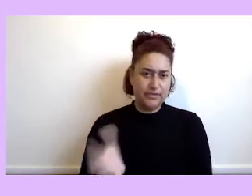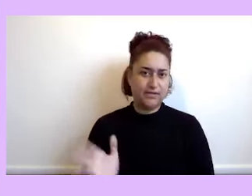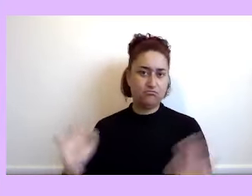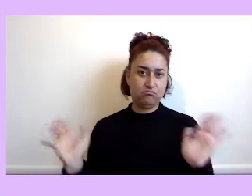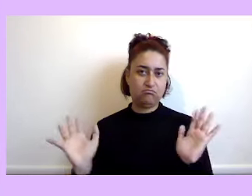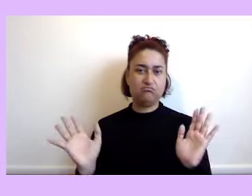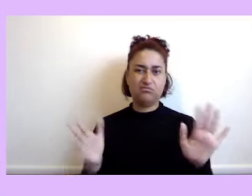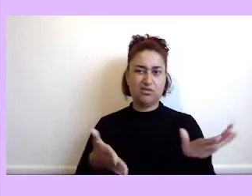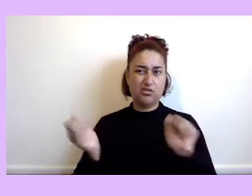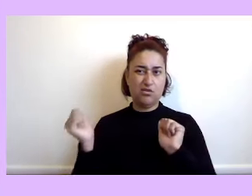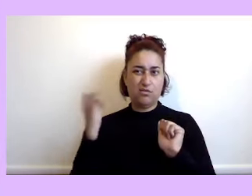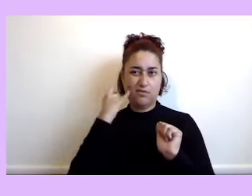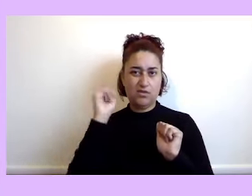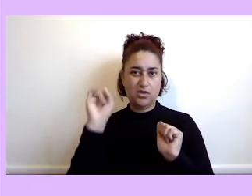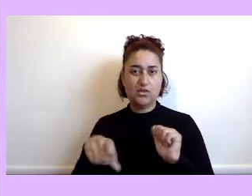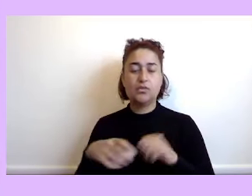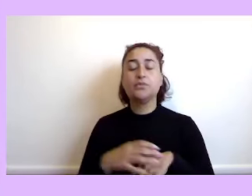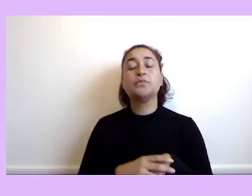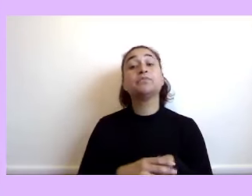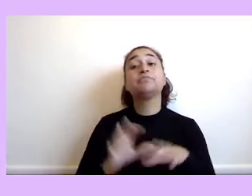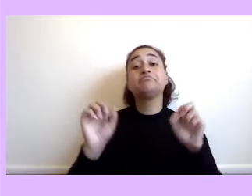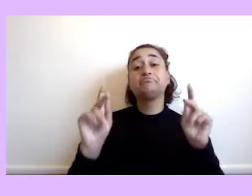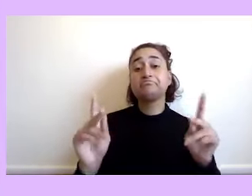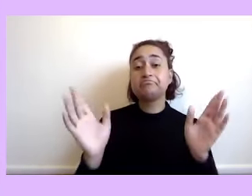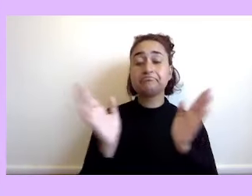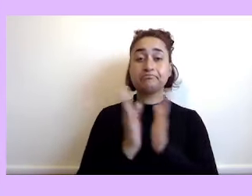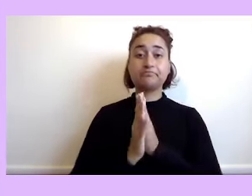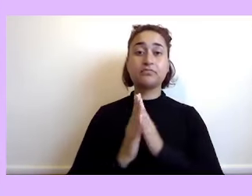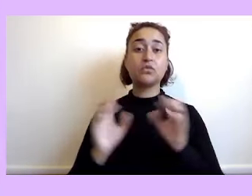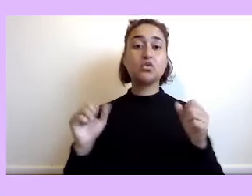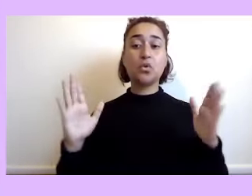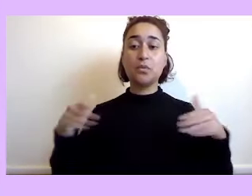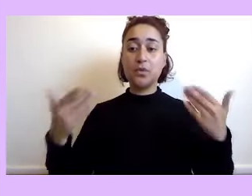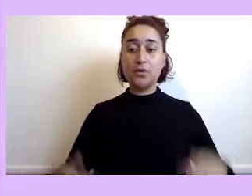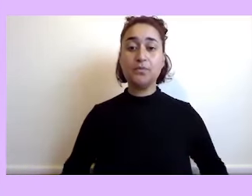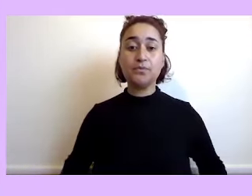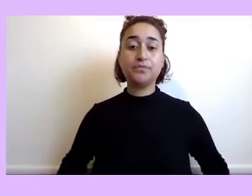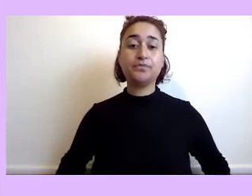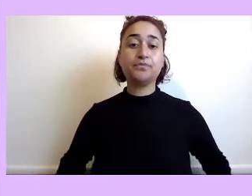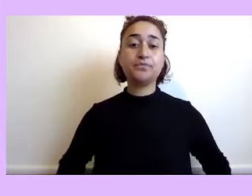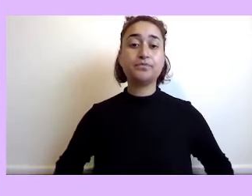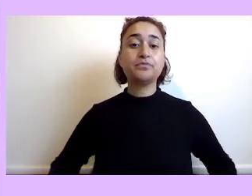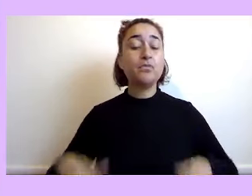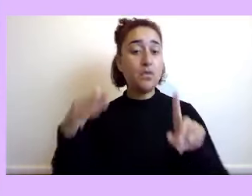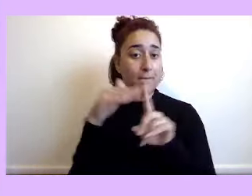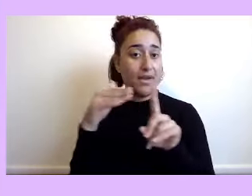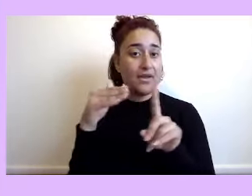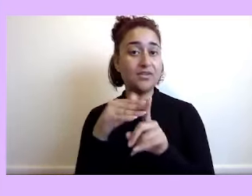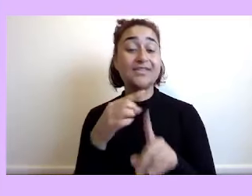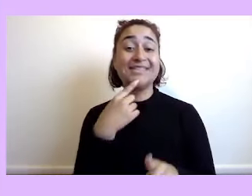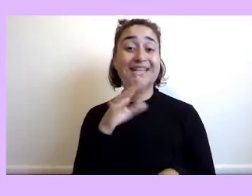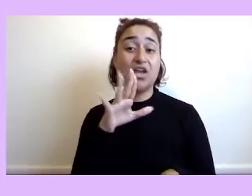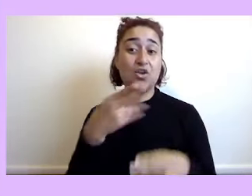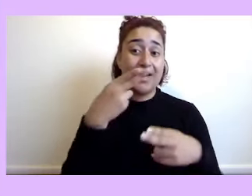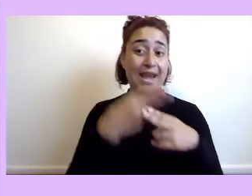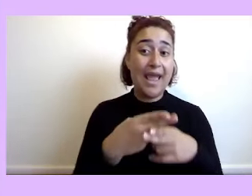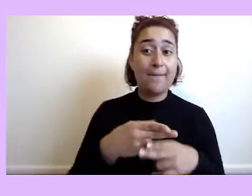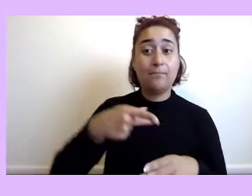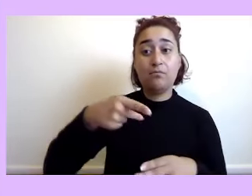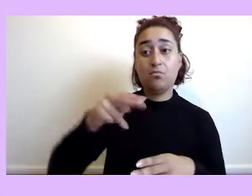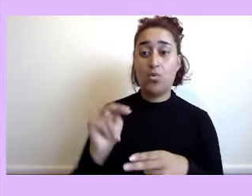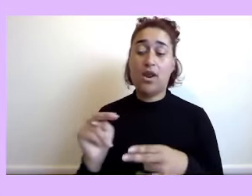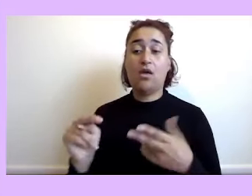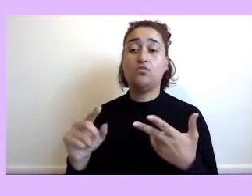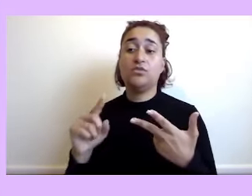go if you need to go. All right, so here we go. And a reminder to state your name and pronouns and a visual description